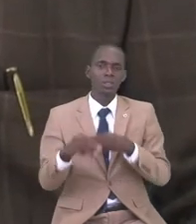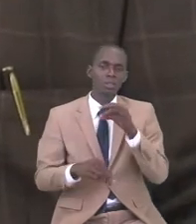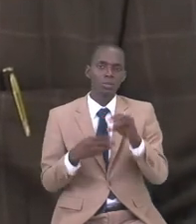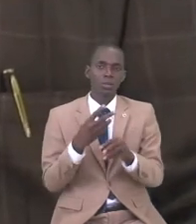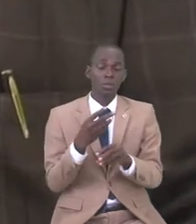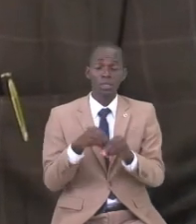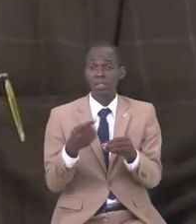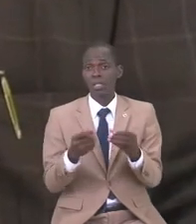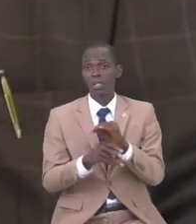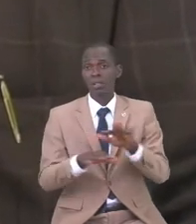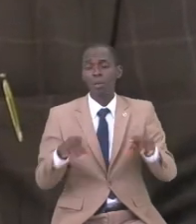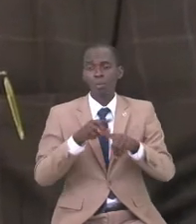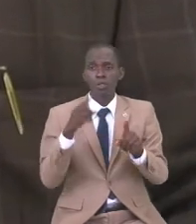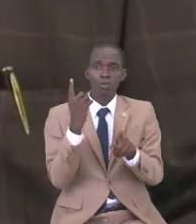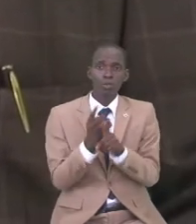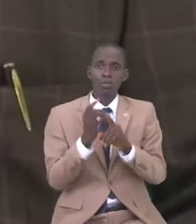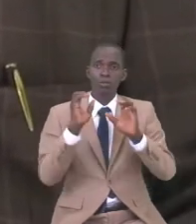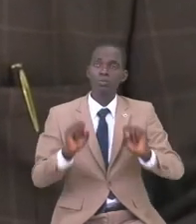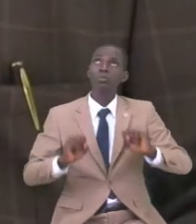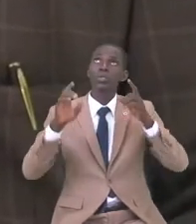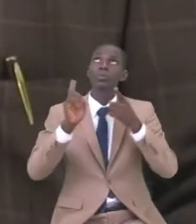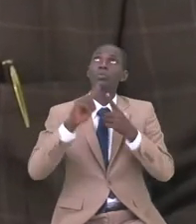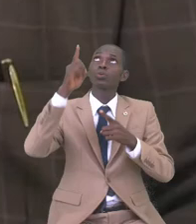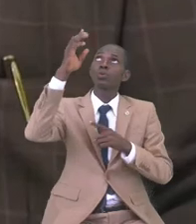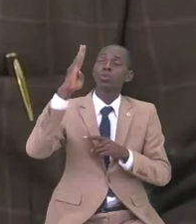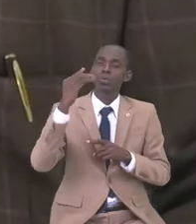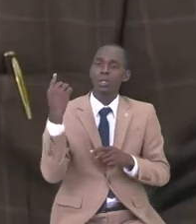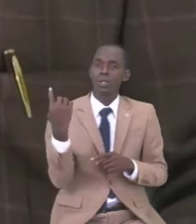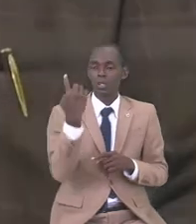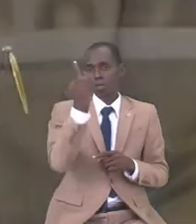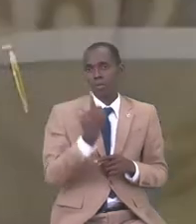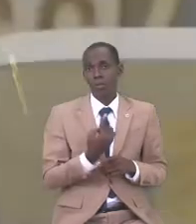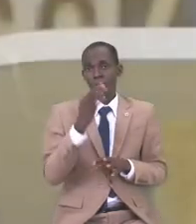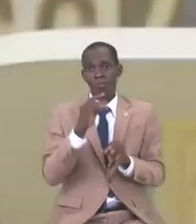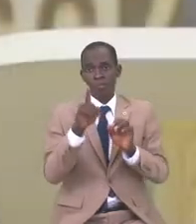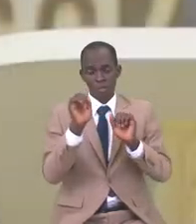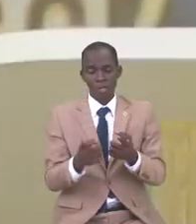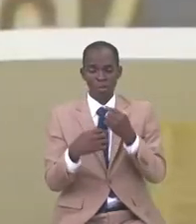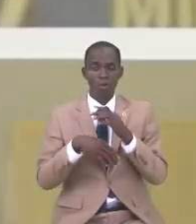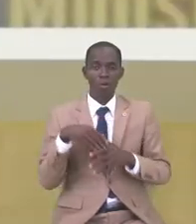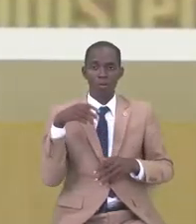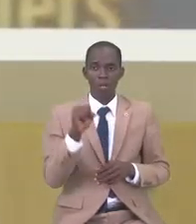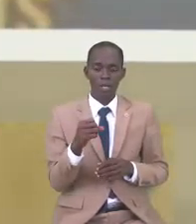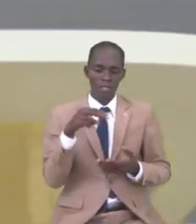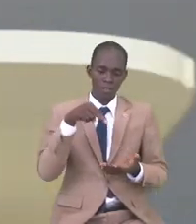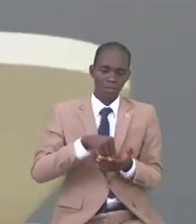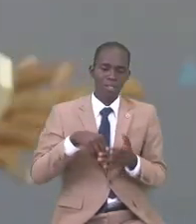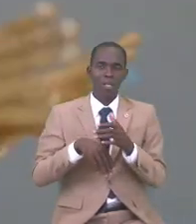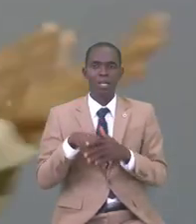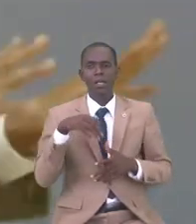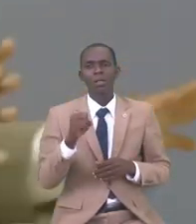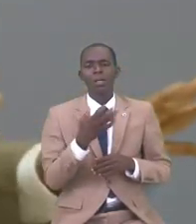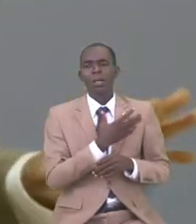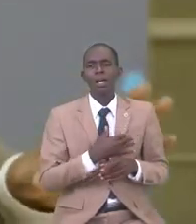God and God alone. And if you can come out and step out and come out of